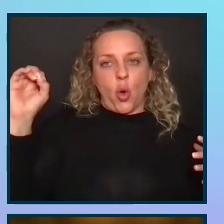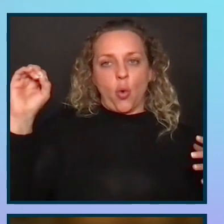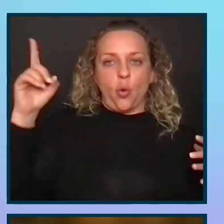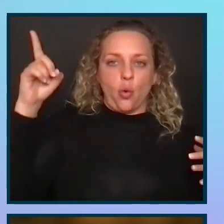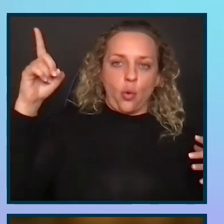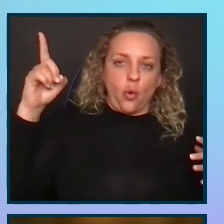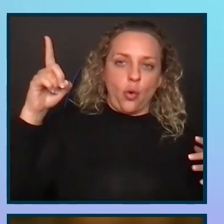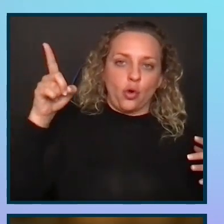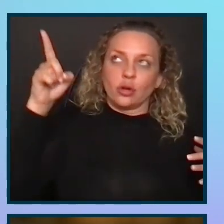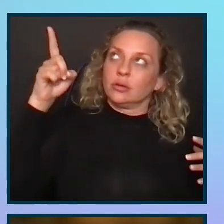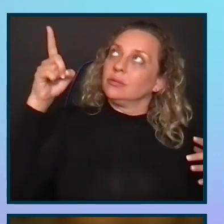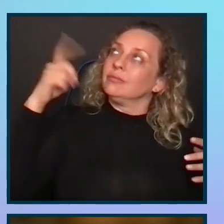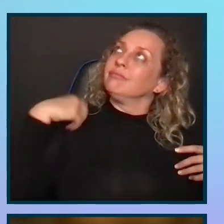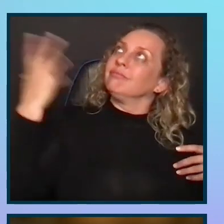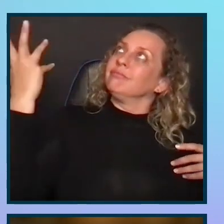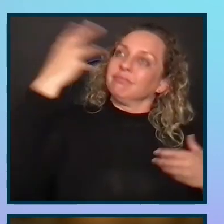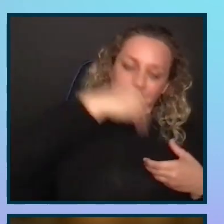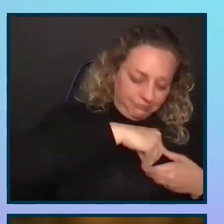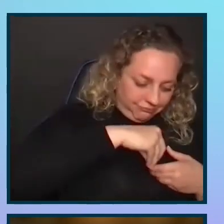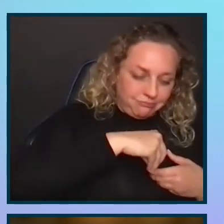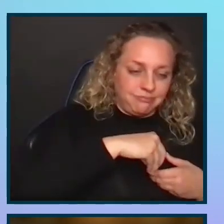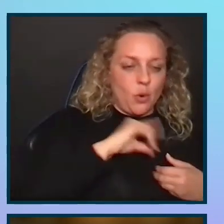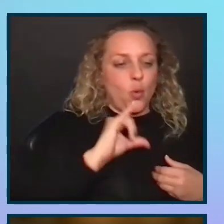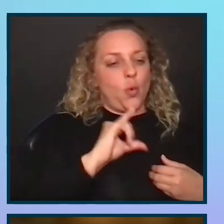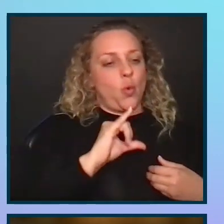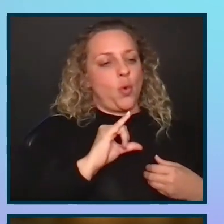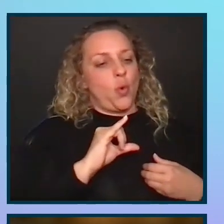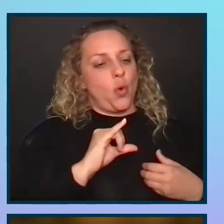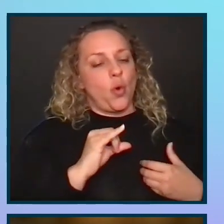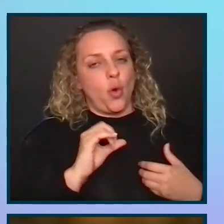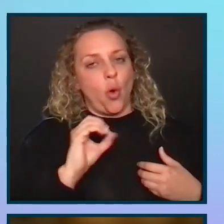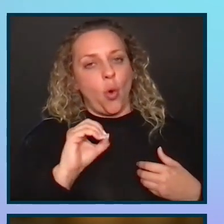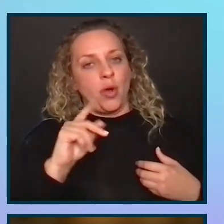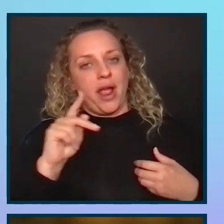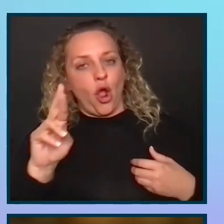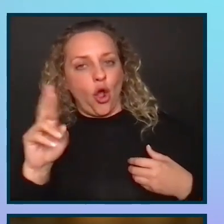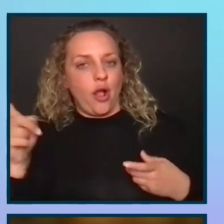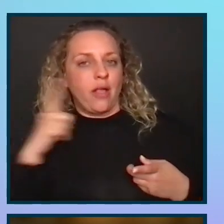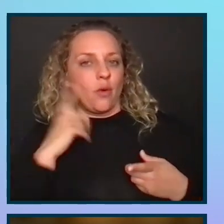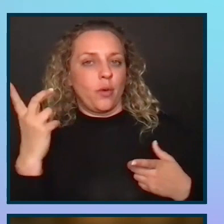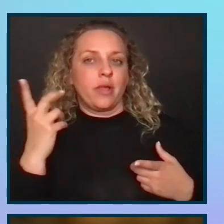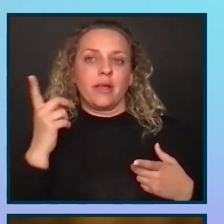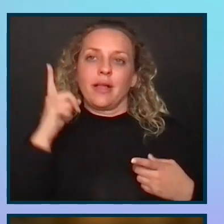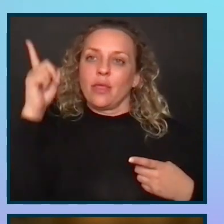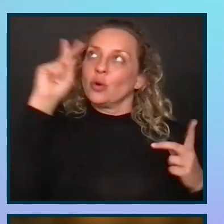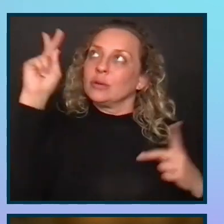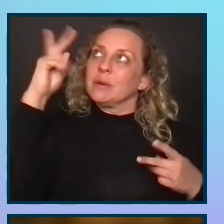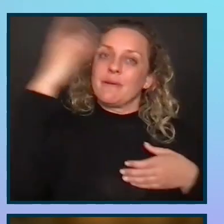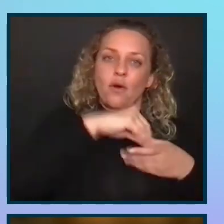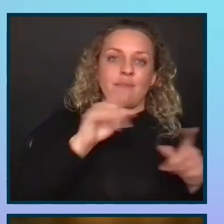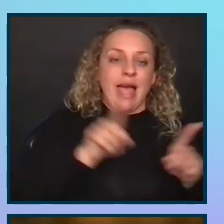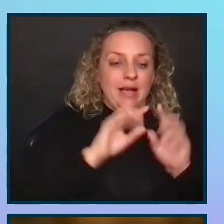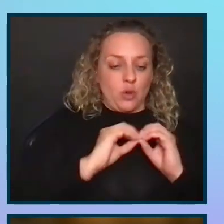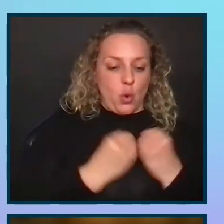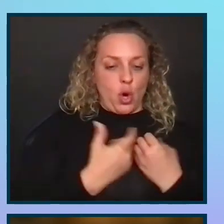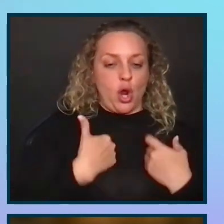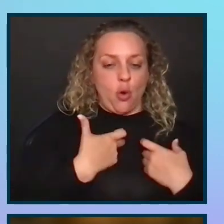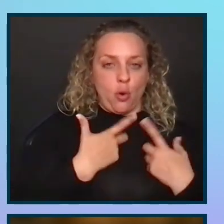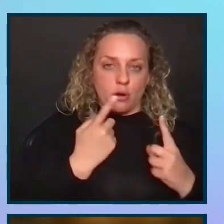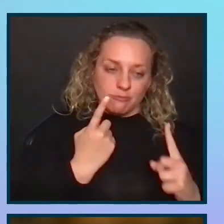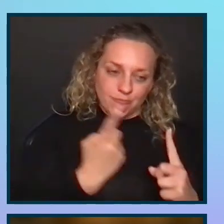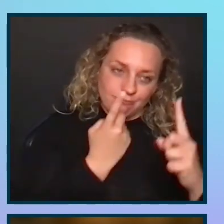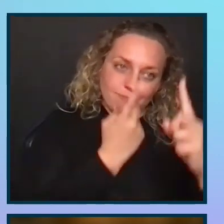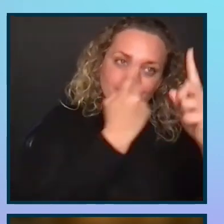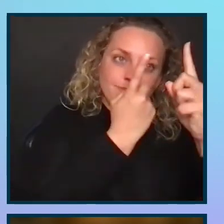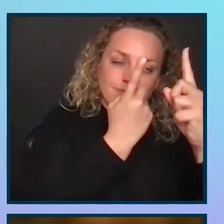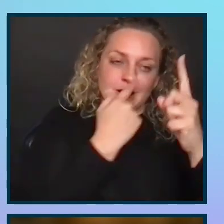from the top coming down. We get to create company level OKRs. And so as an organization, we're marching towards a single